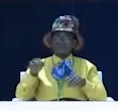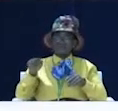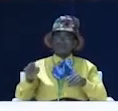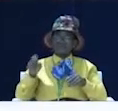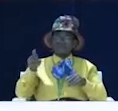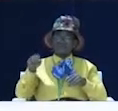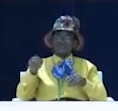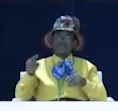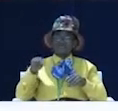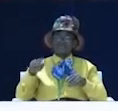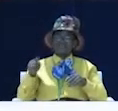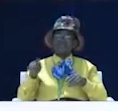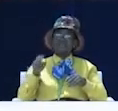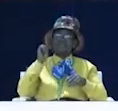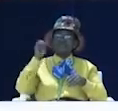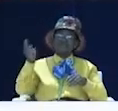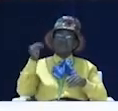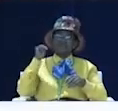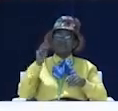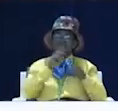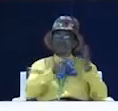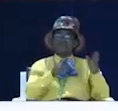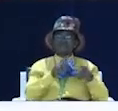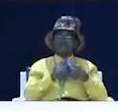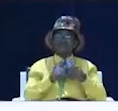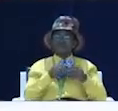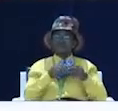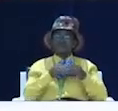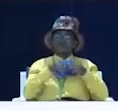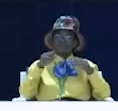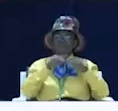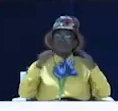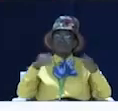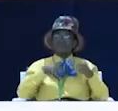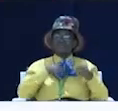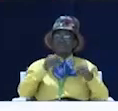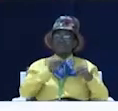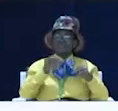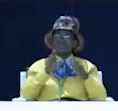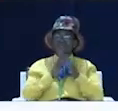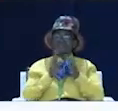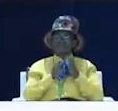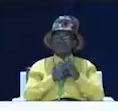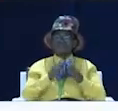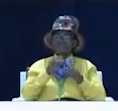to build you a city. This place was total jungle there.